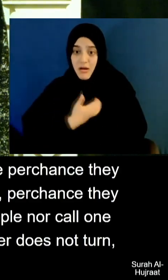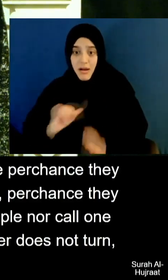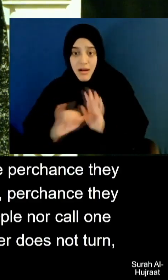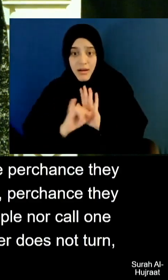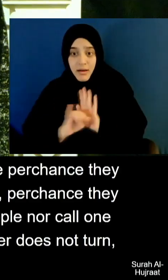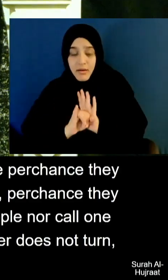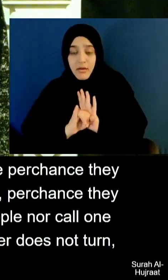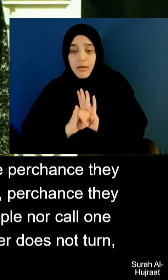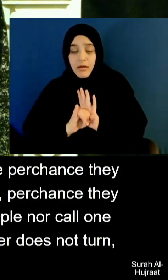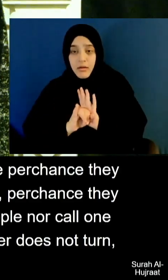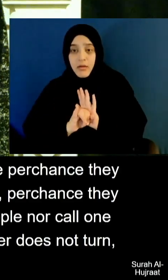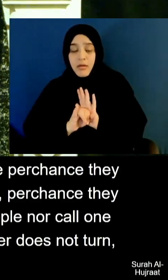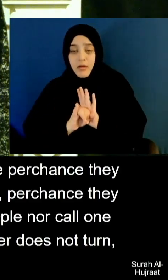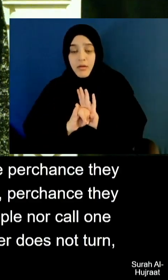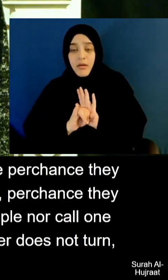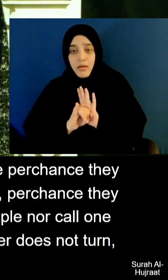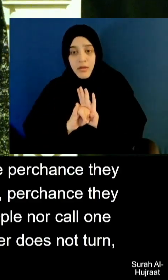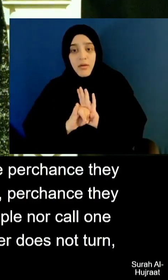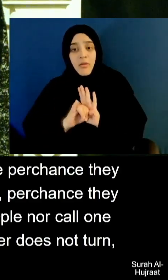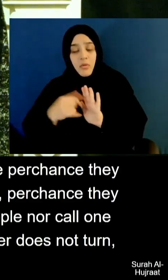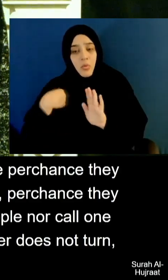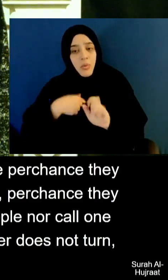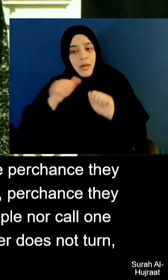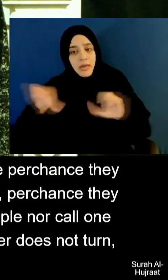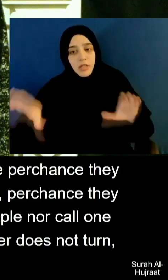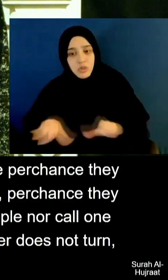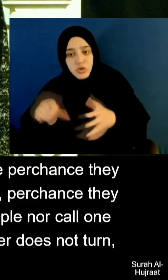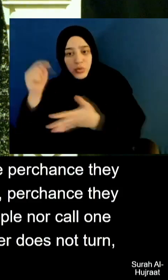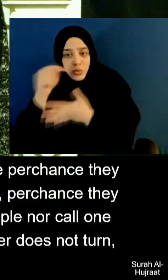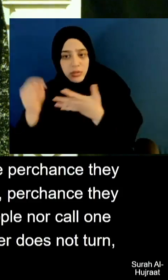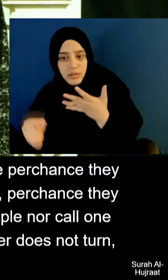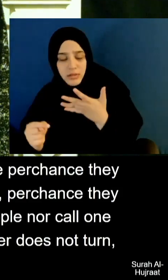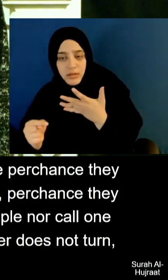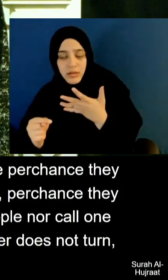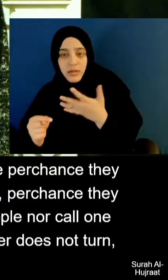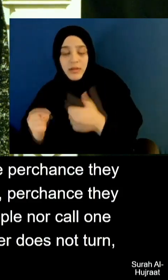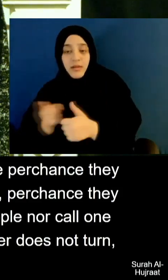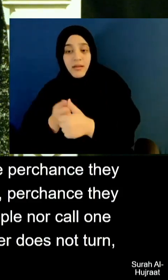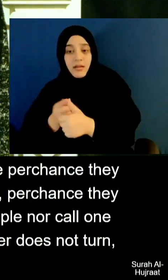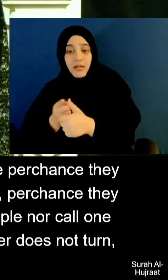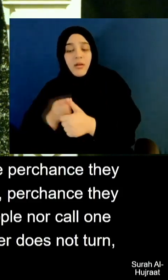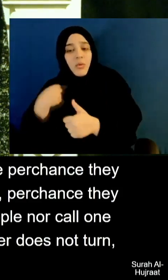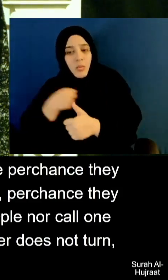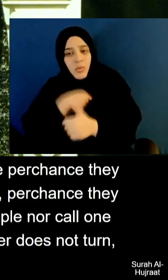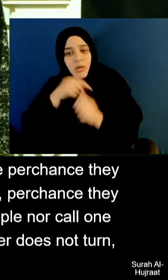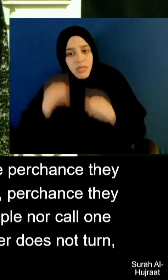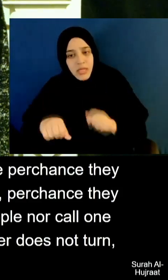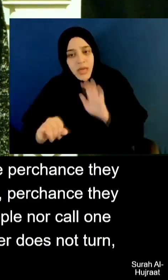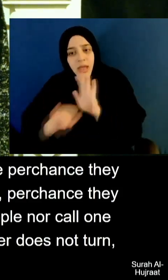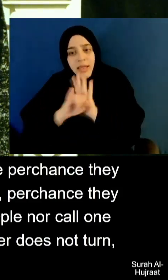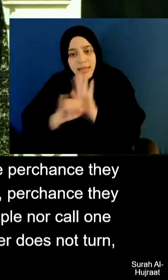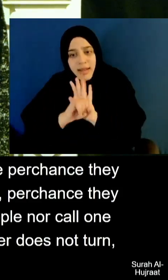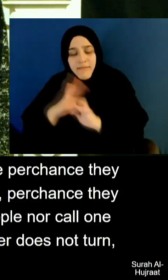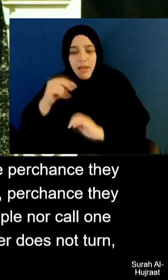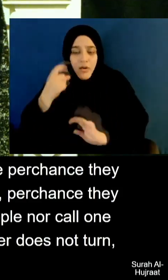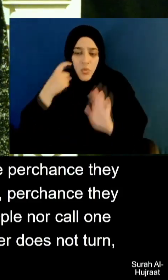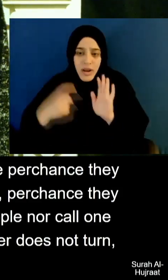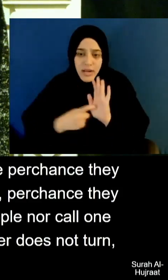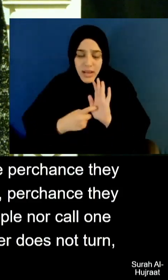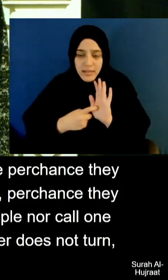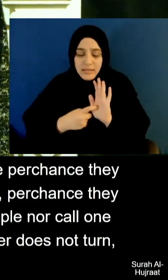little bit to do the following. Number one, try to identify and recognize your